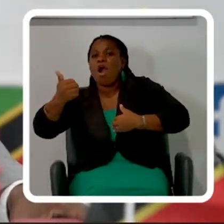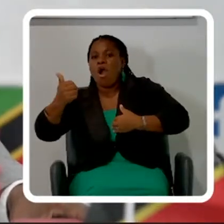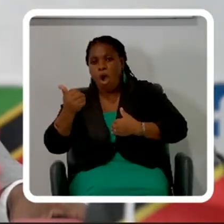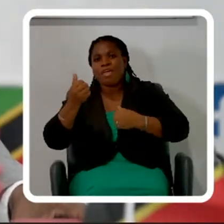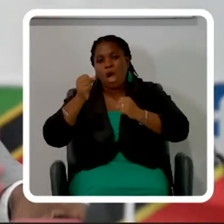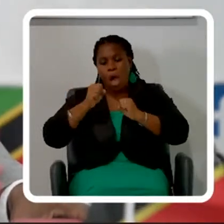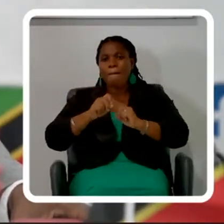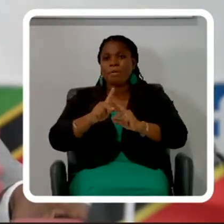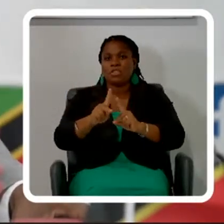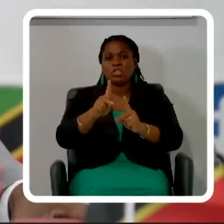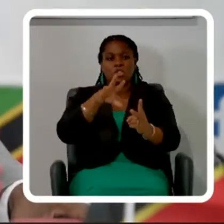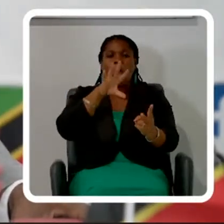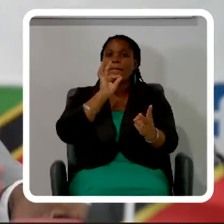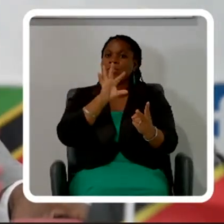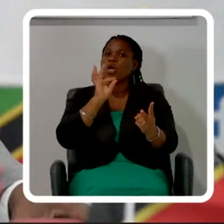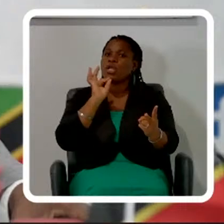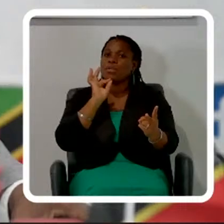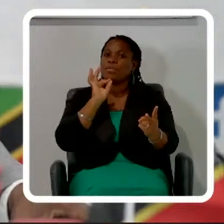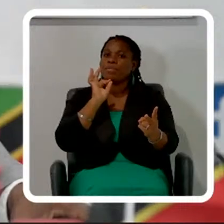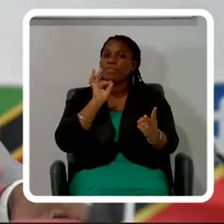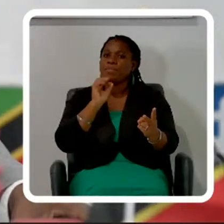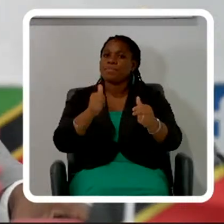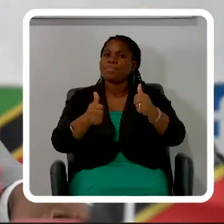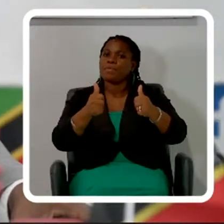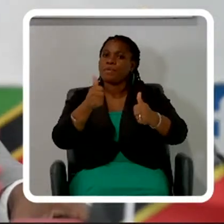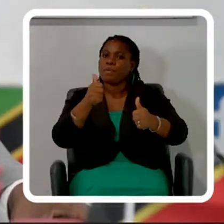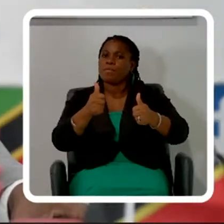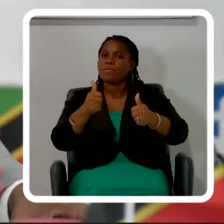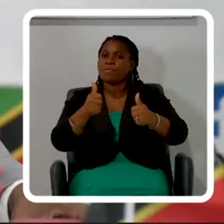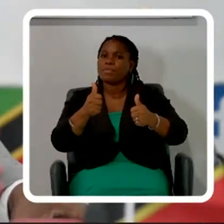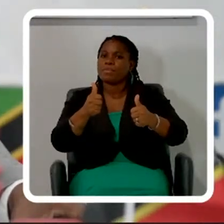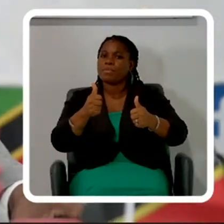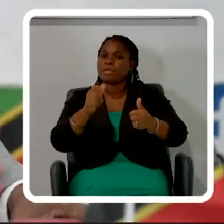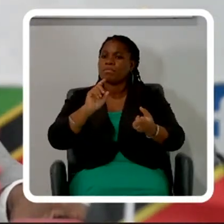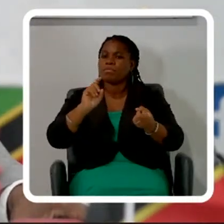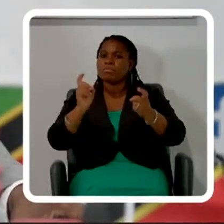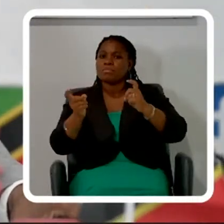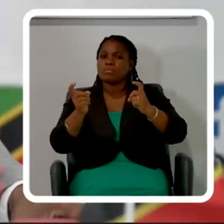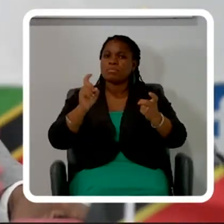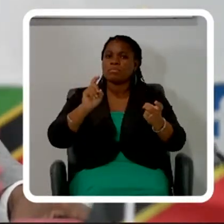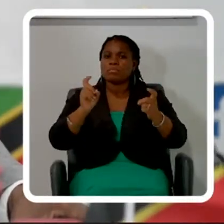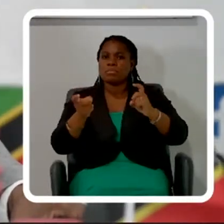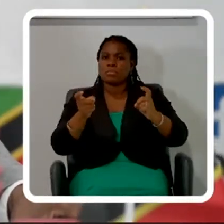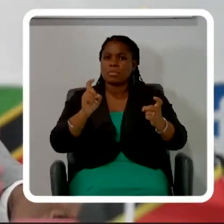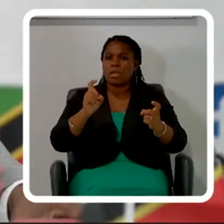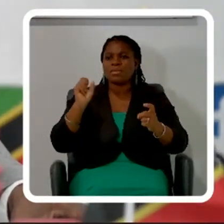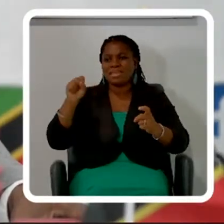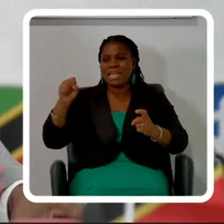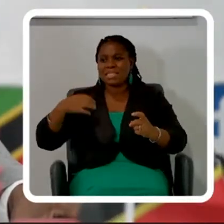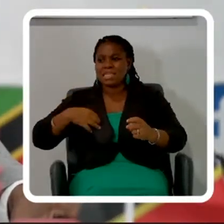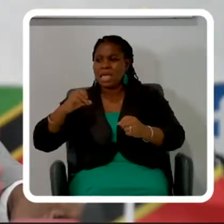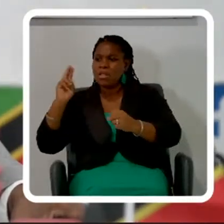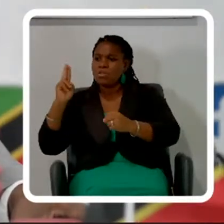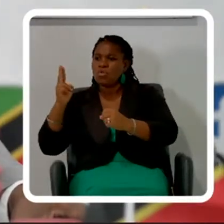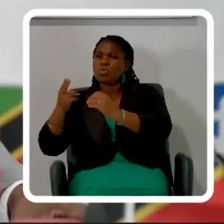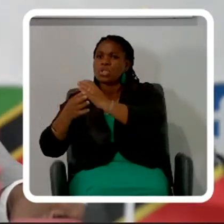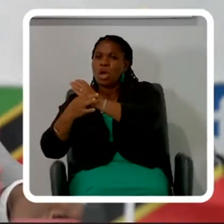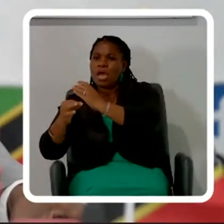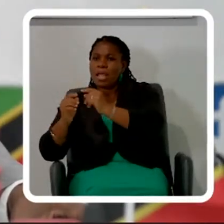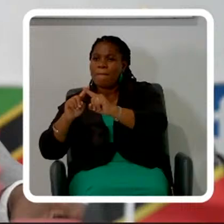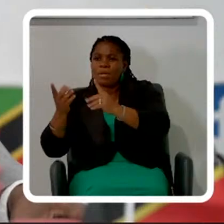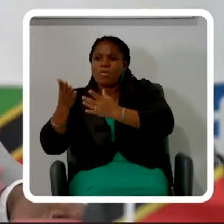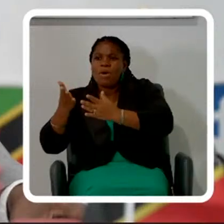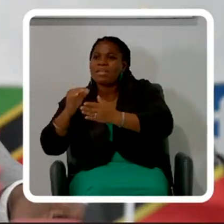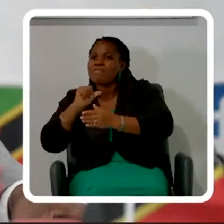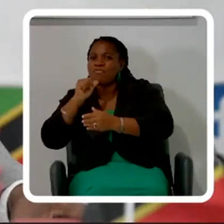So I see more progress now. I can tell you that when it comes to renewables. For example, the generators that we'll be getting, they